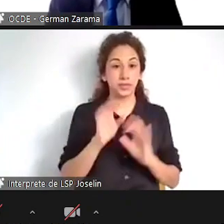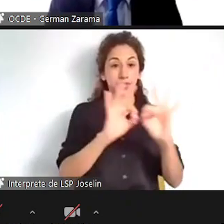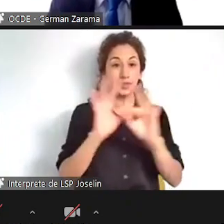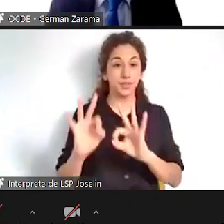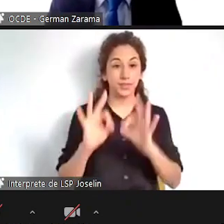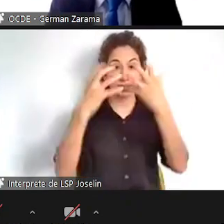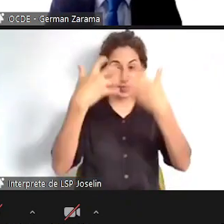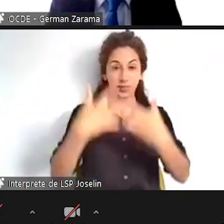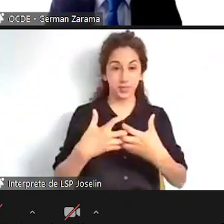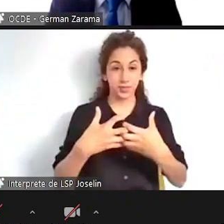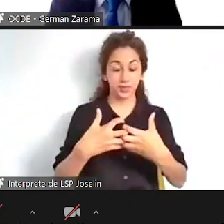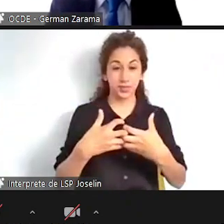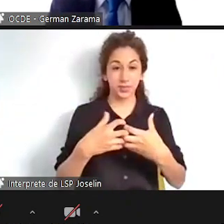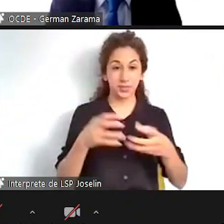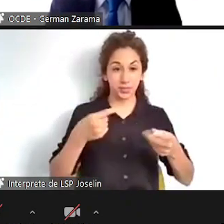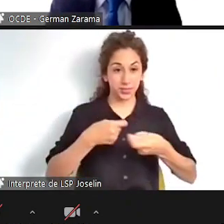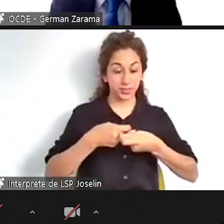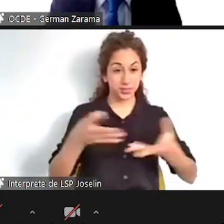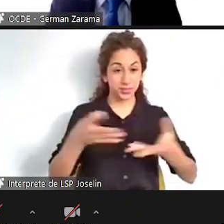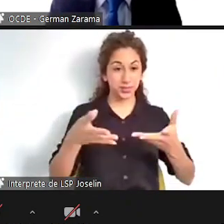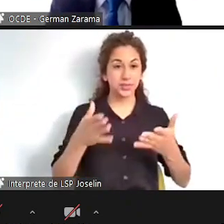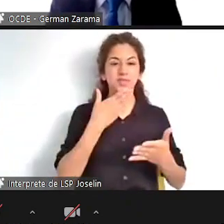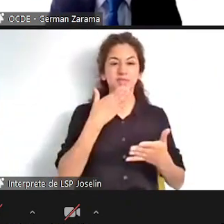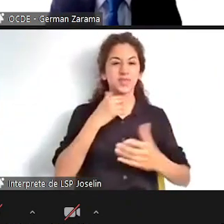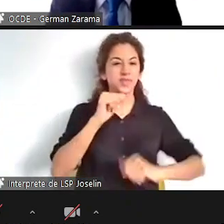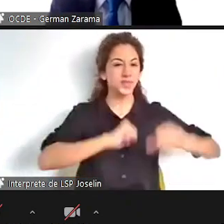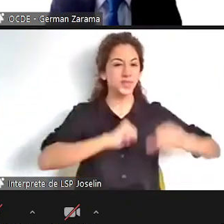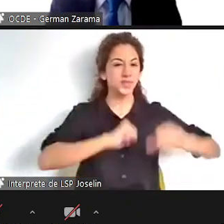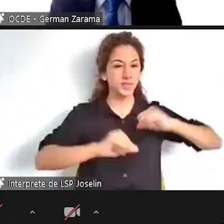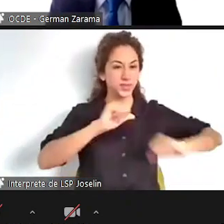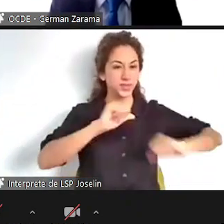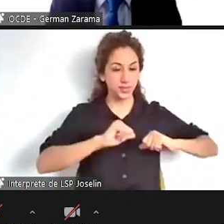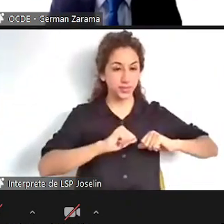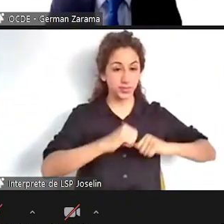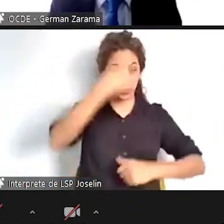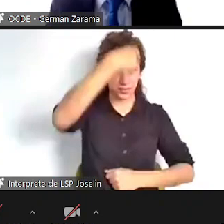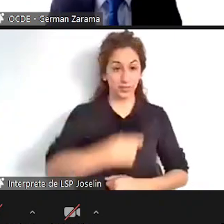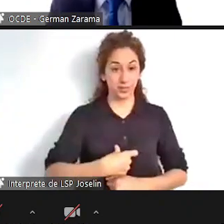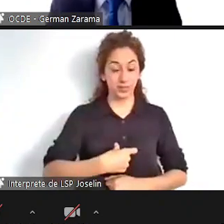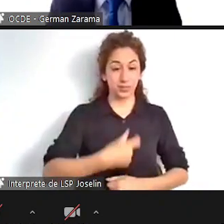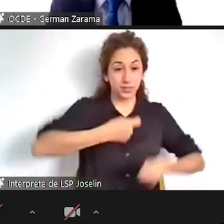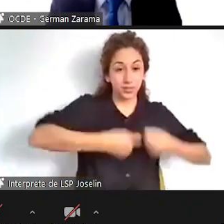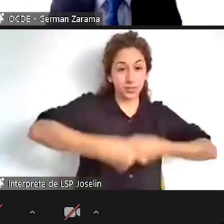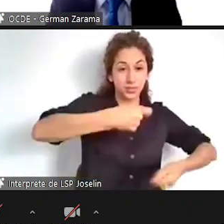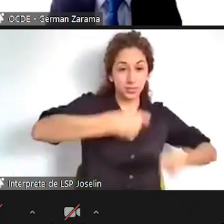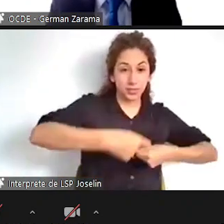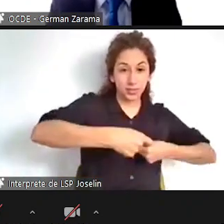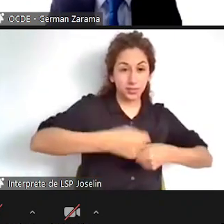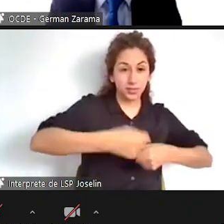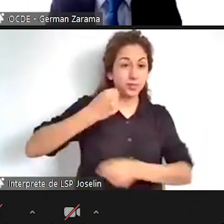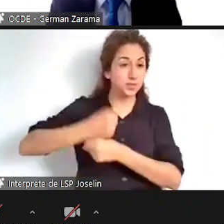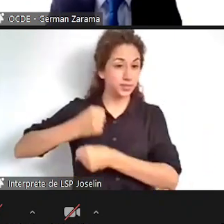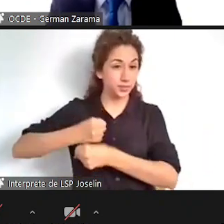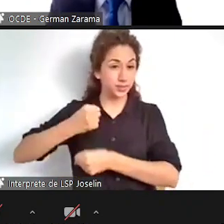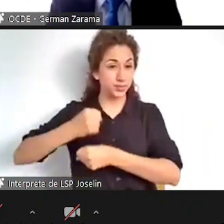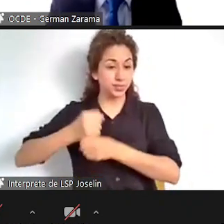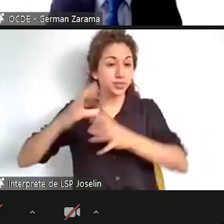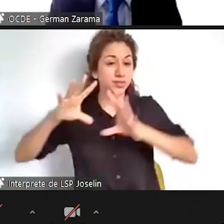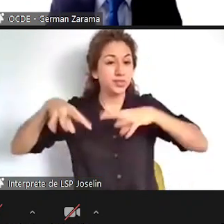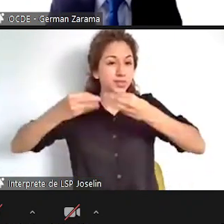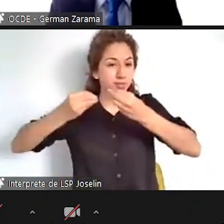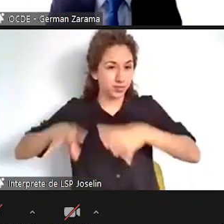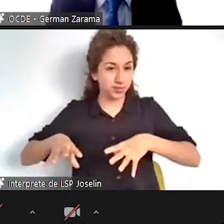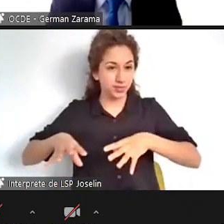that the result and that the company gets off a market those that suffer is not only the investor but the worker